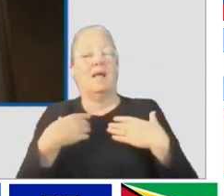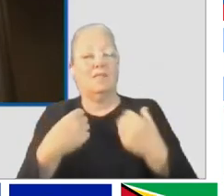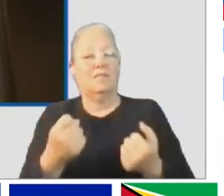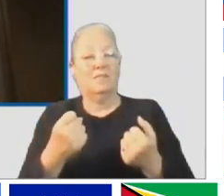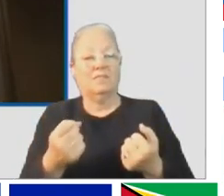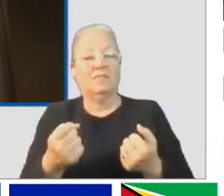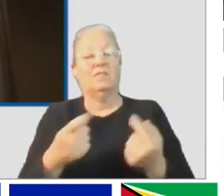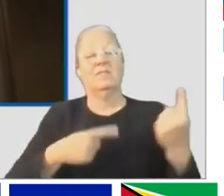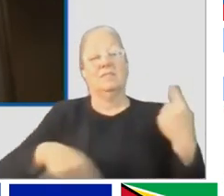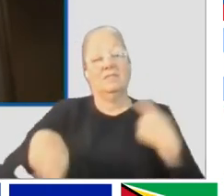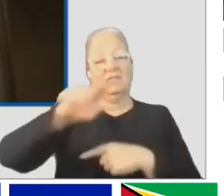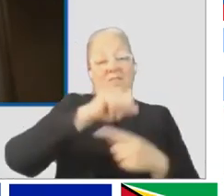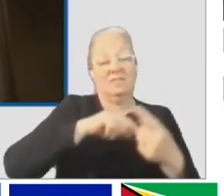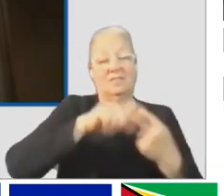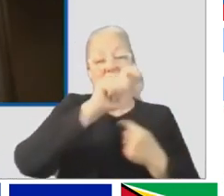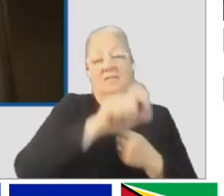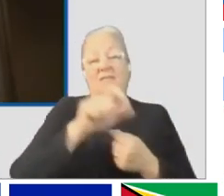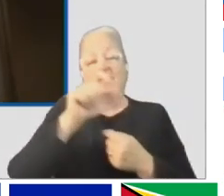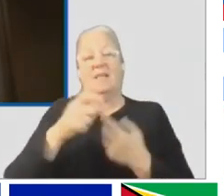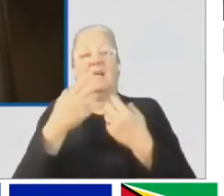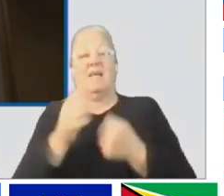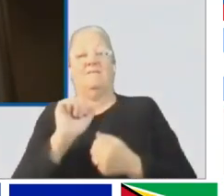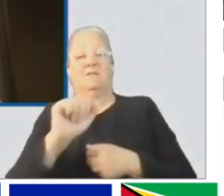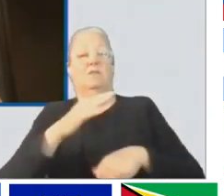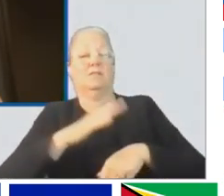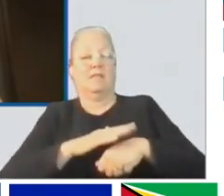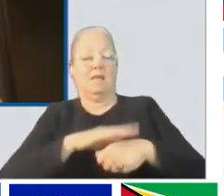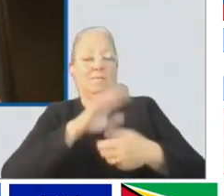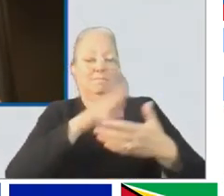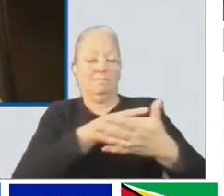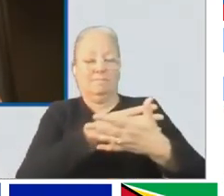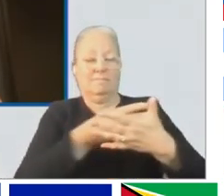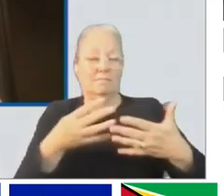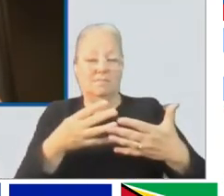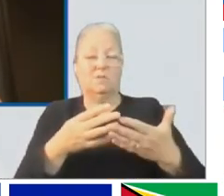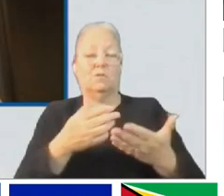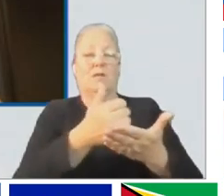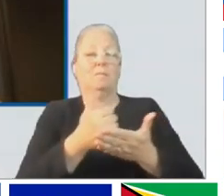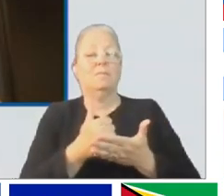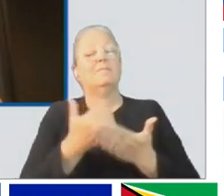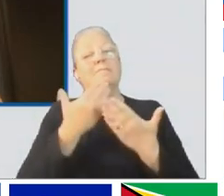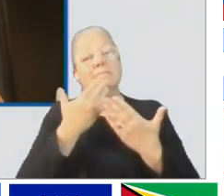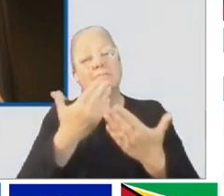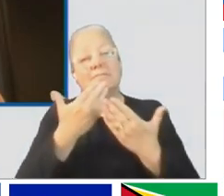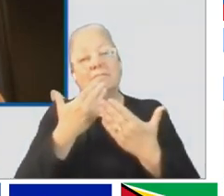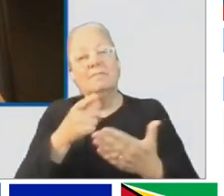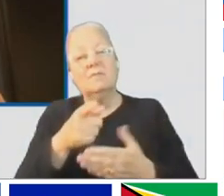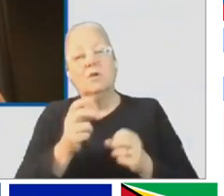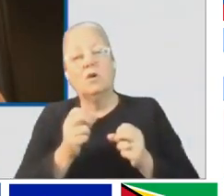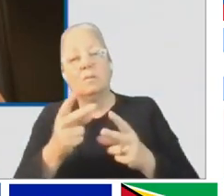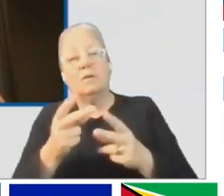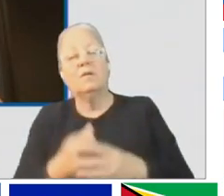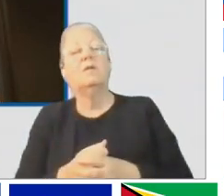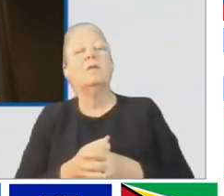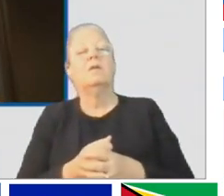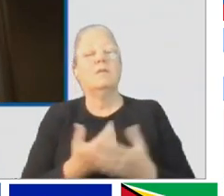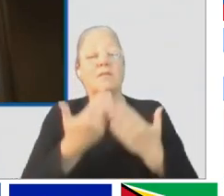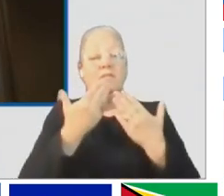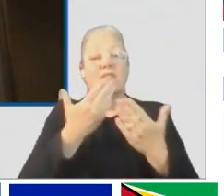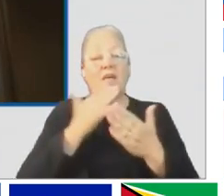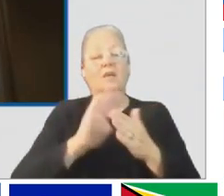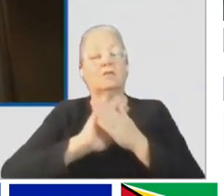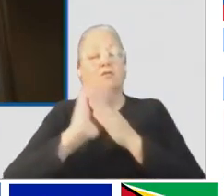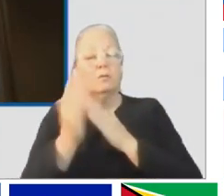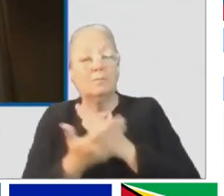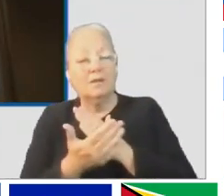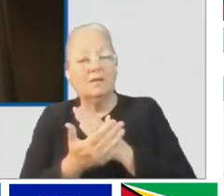and associated timelines to help set those expectations. Thank you very much for this opportunity, and thank you also to Jamaica and Sedema for